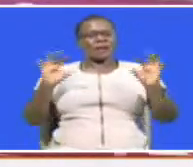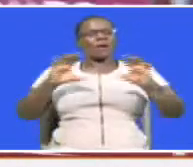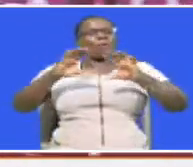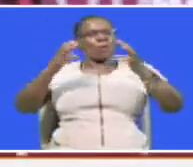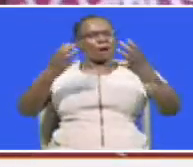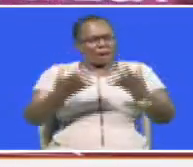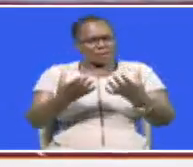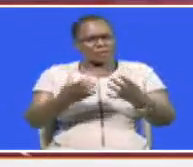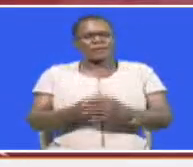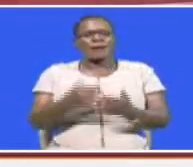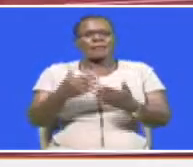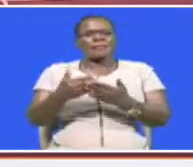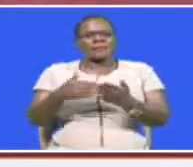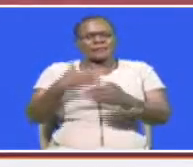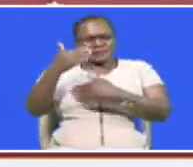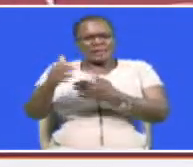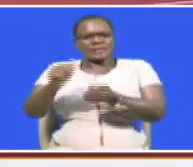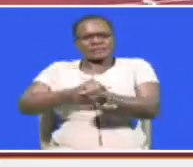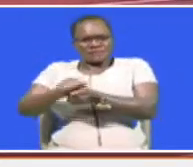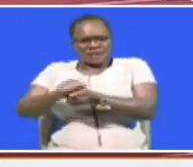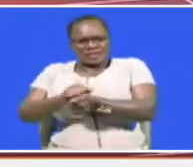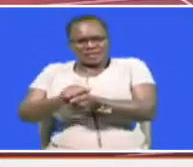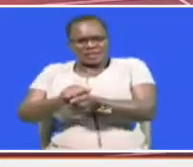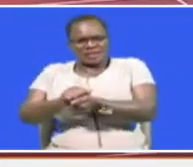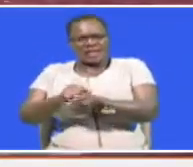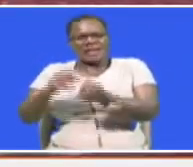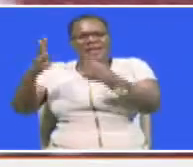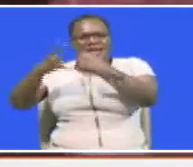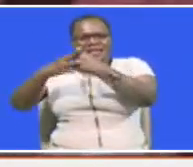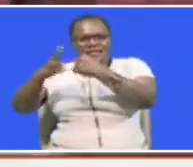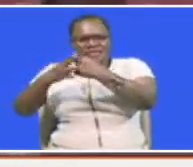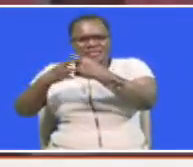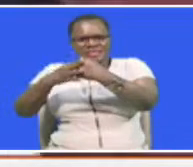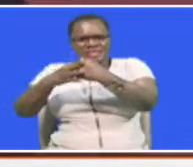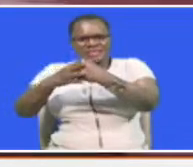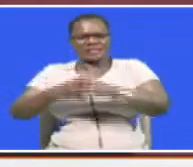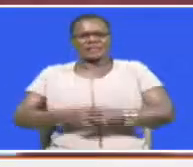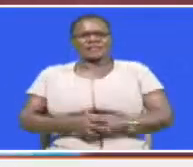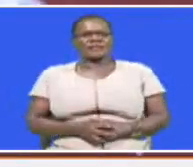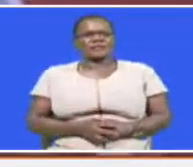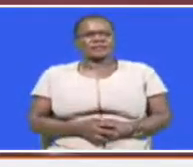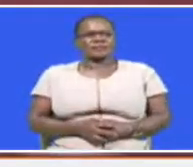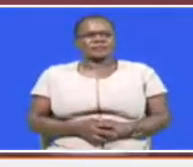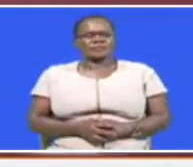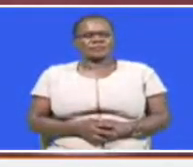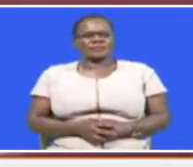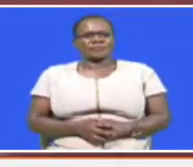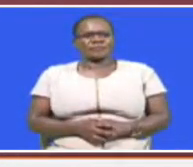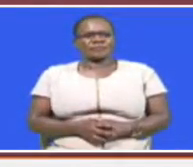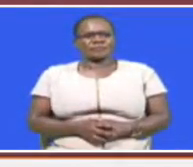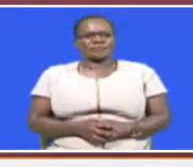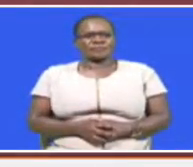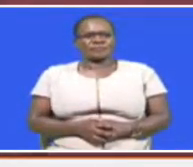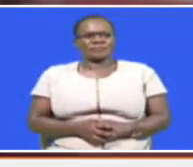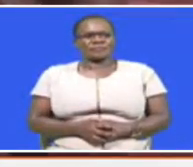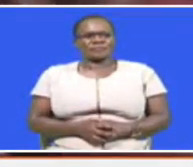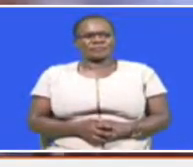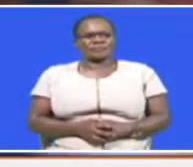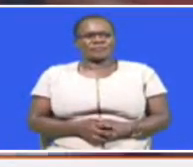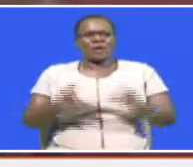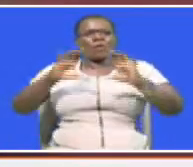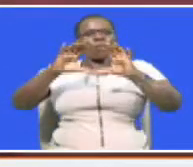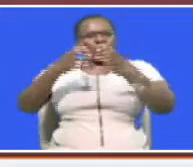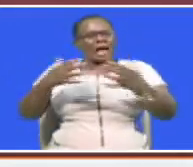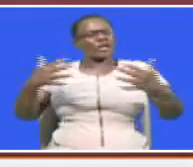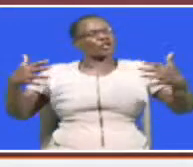athletics world. The following Friday, the 9th of June, she is 100%! The best ever! The world